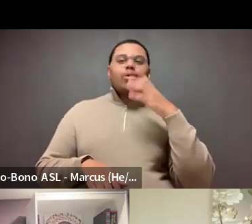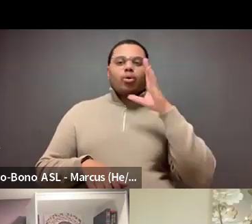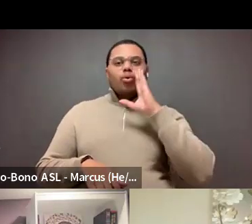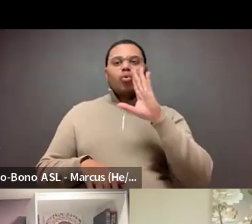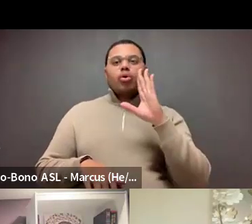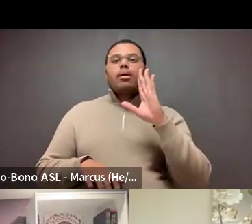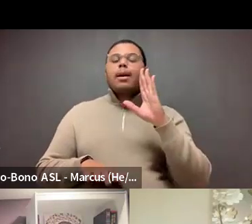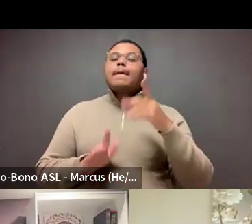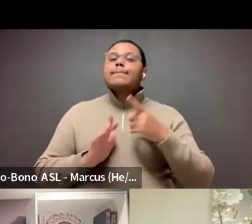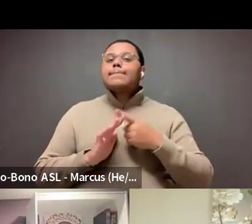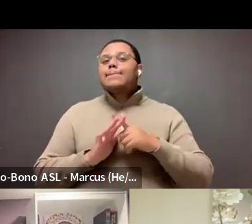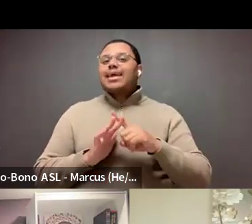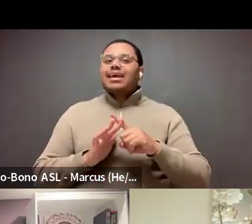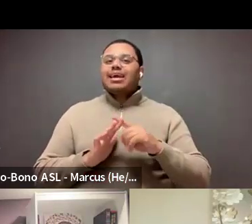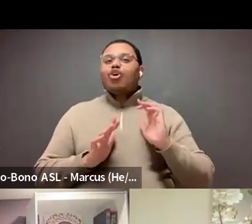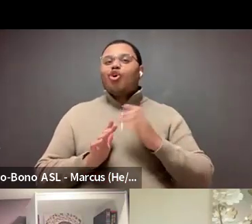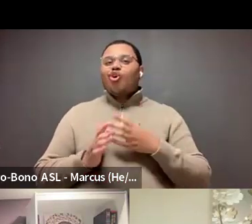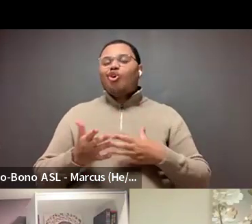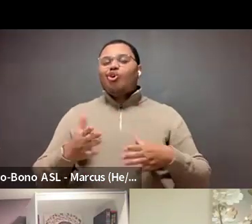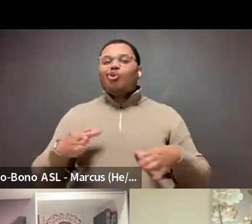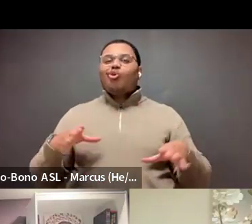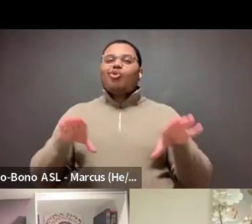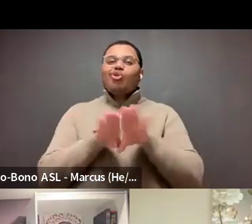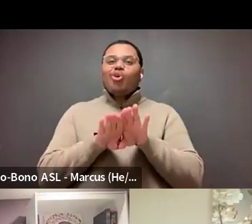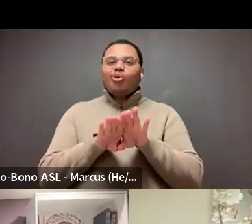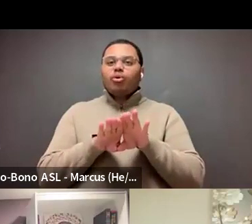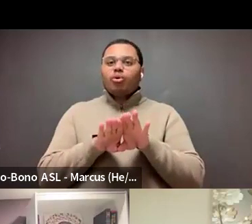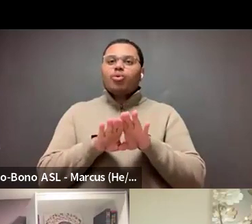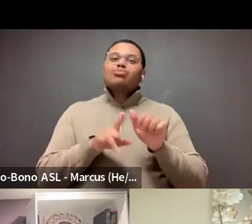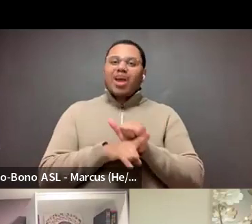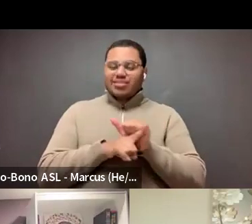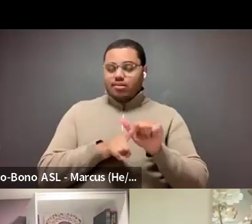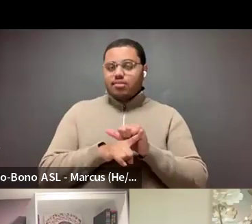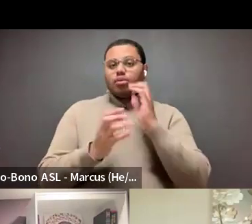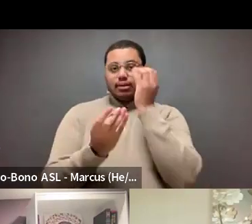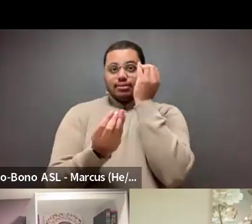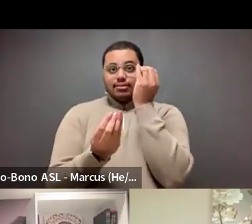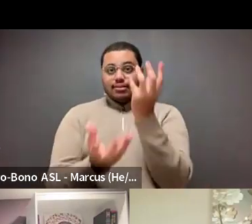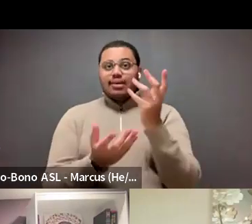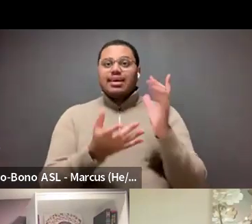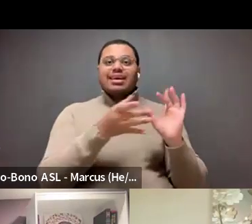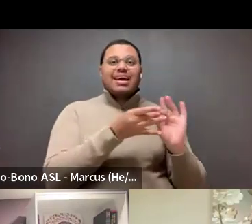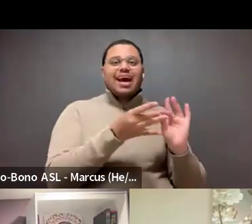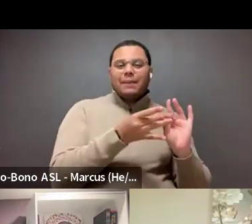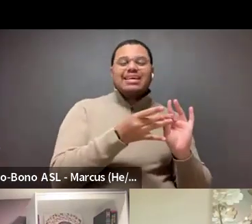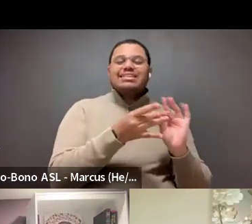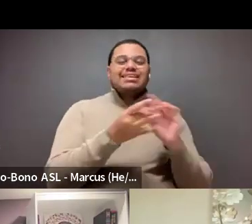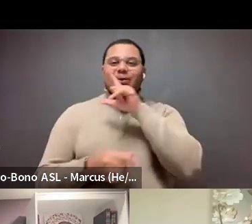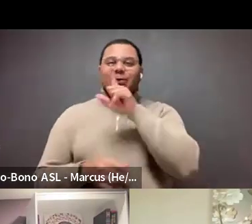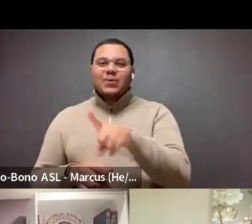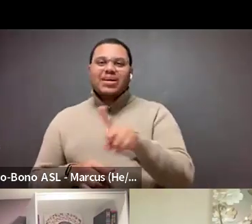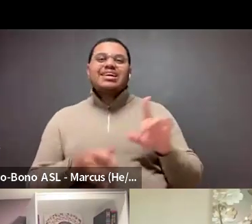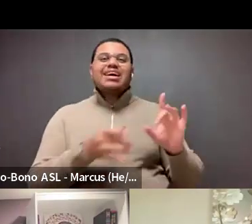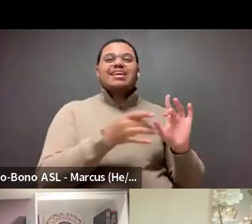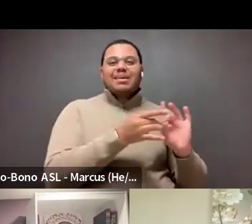begin our closing practice, but I want to let you know that there is a comment, not a question, but a comment in the chat box.